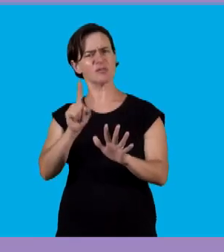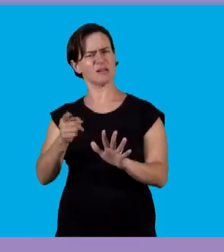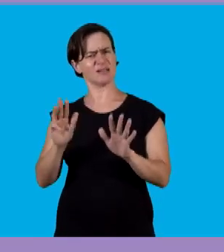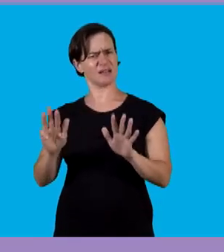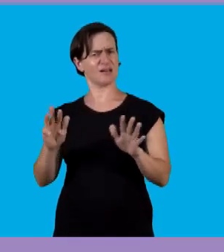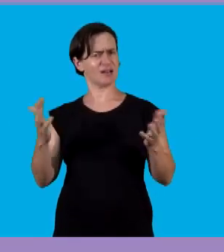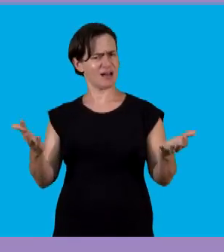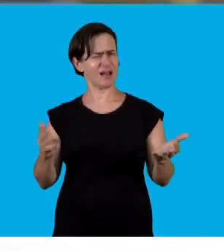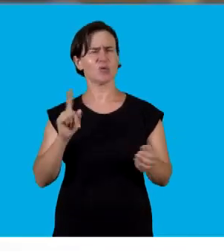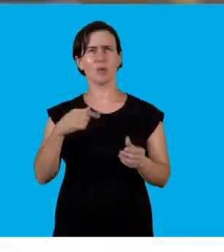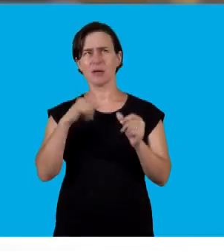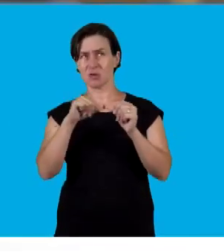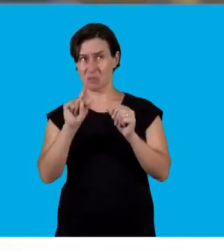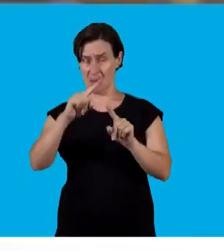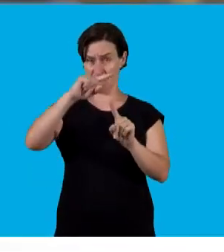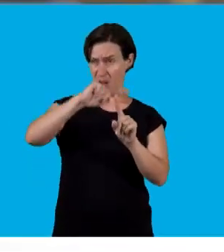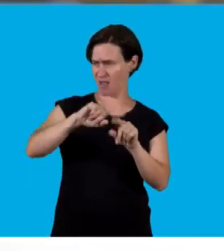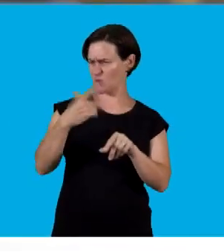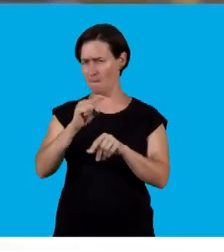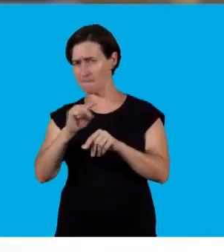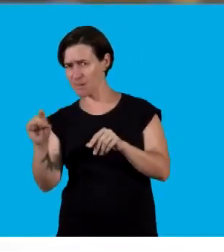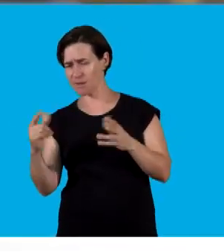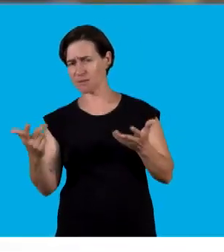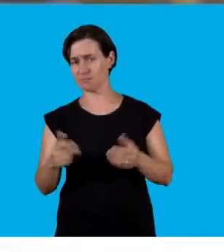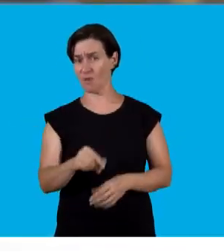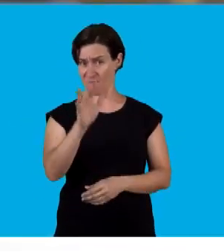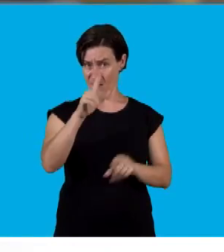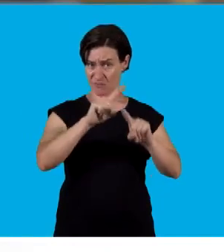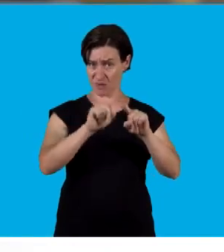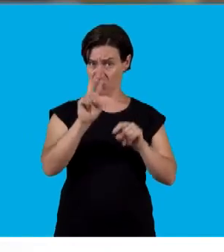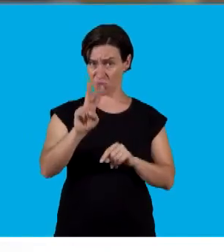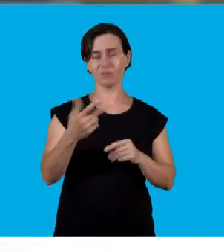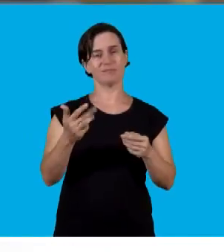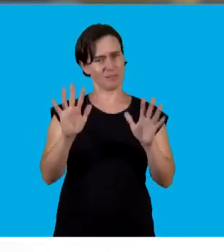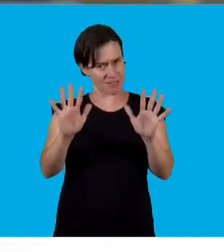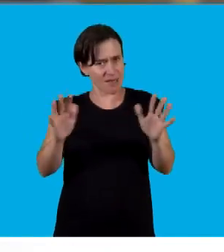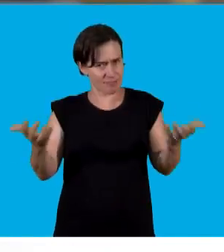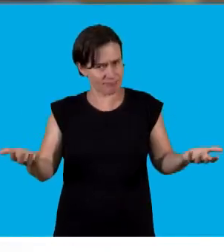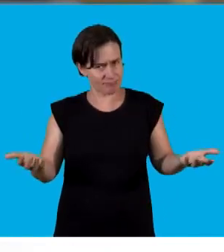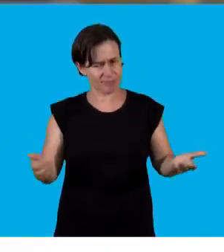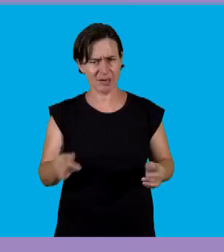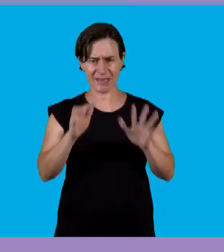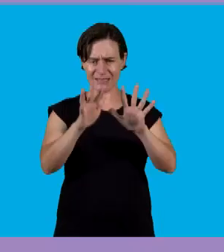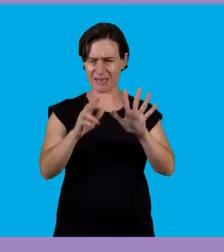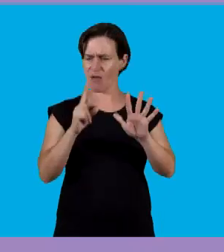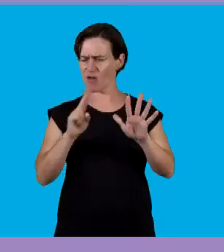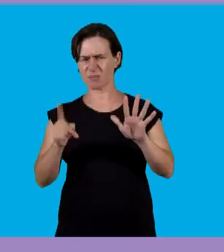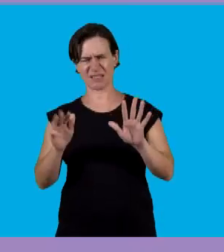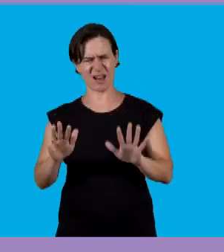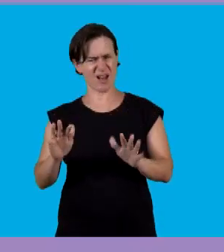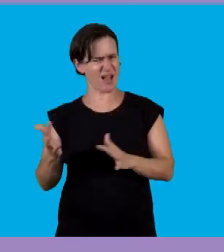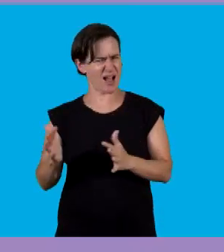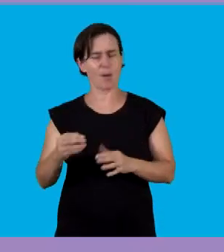that constant value that is added or subtracted. So 5 multiplied by 2 is a 10, and from that 10 we are just